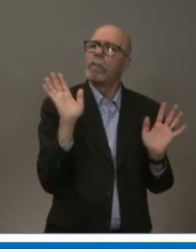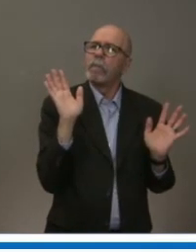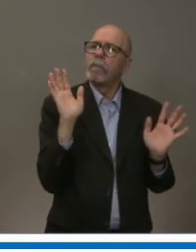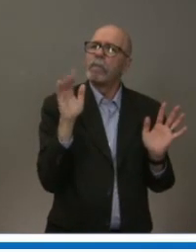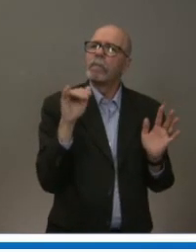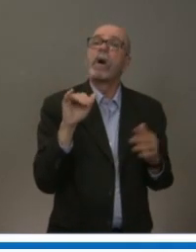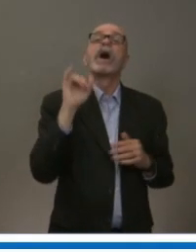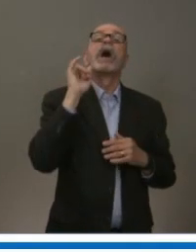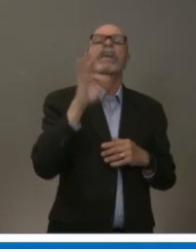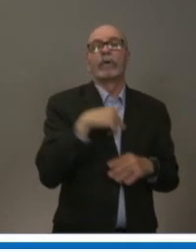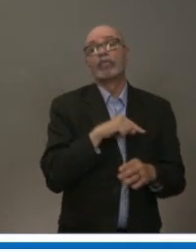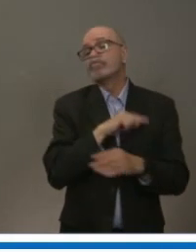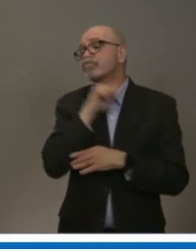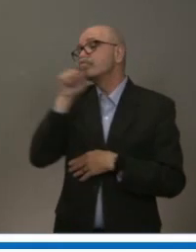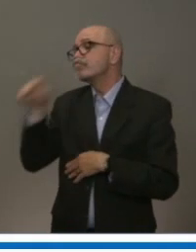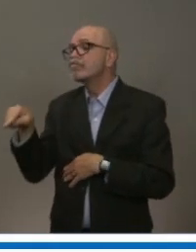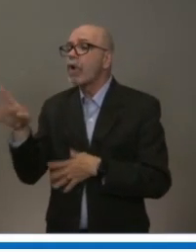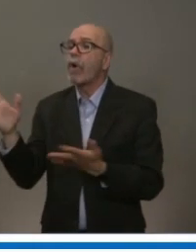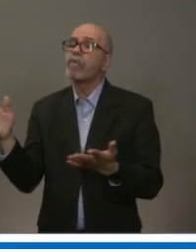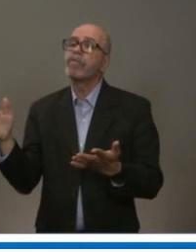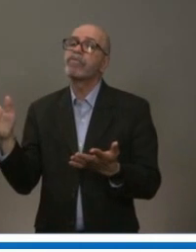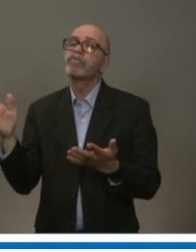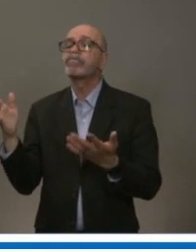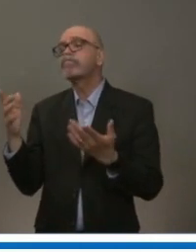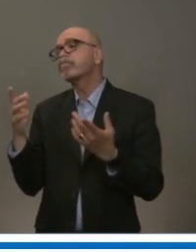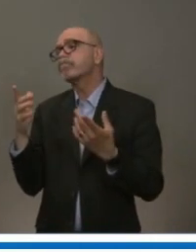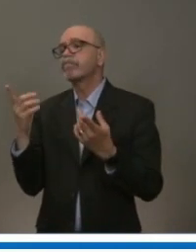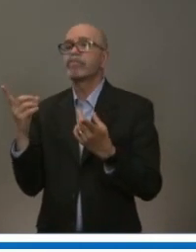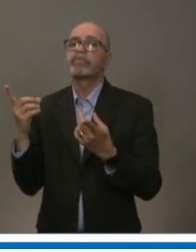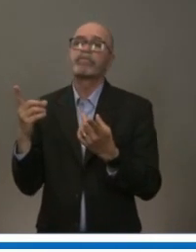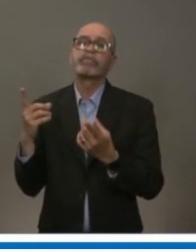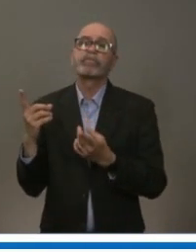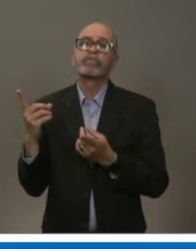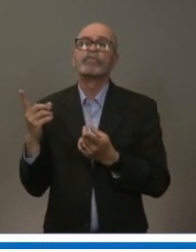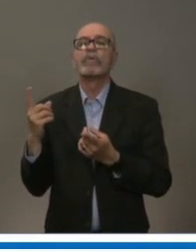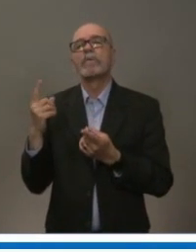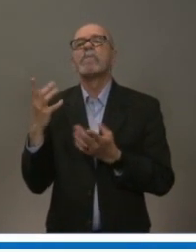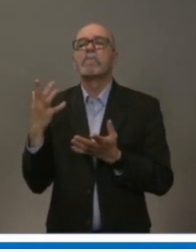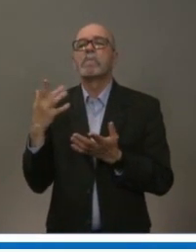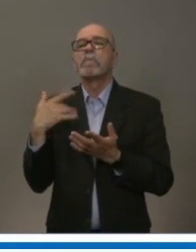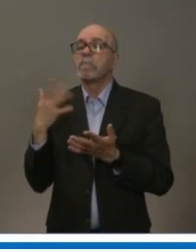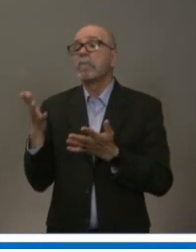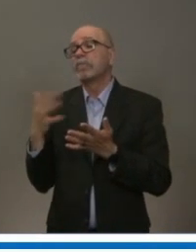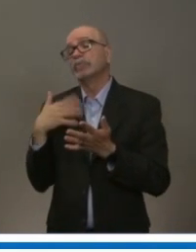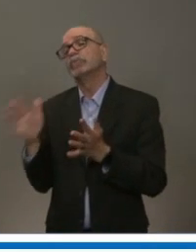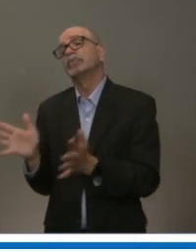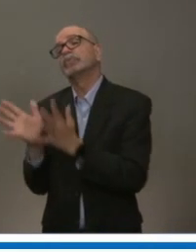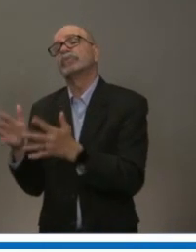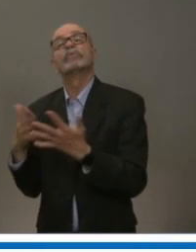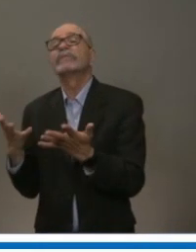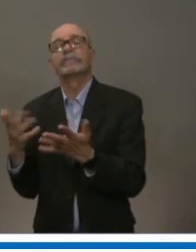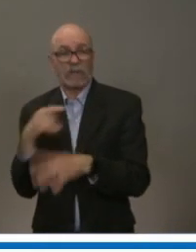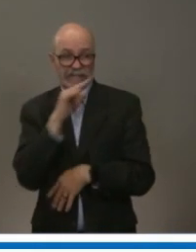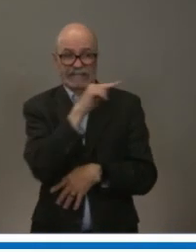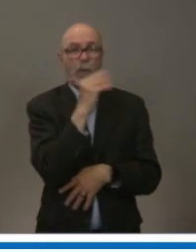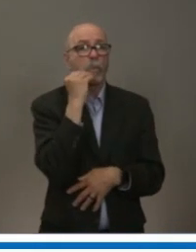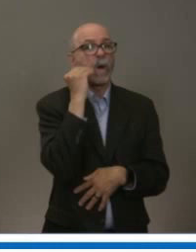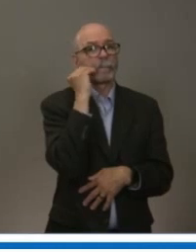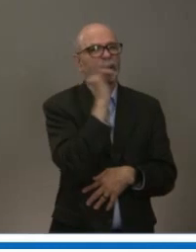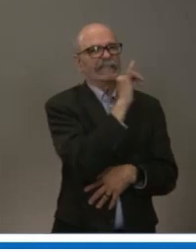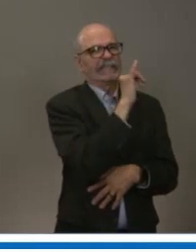public, we're encouraging them to shop in their home province. Go ahead, Daryl, with your